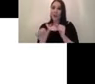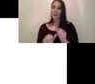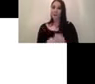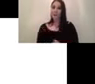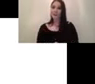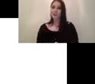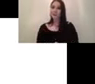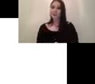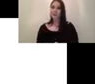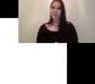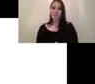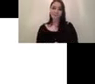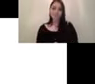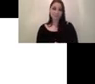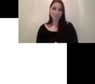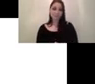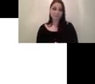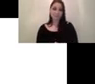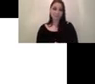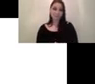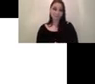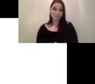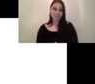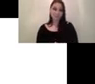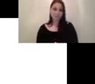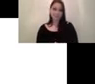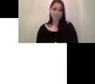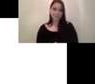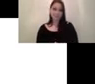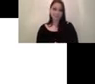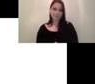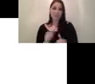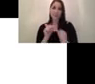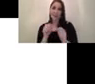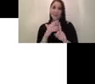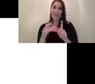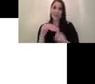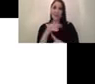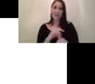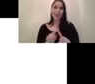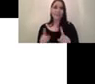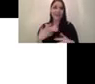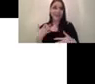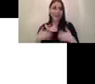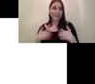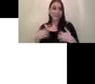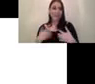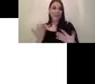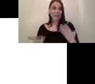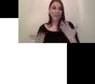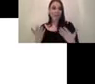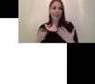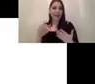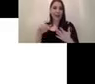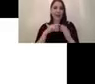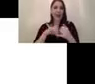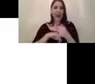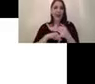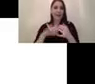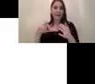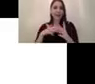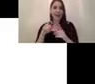101 deformable convolution network. But interestingly, compared to the Cascade RCNN on the